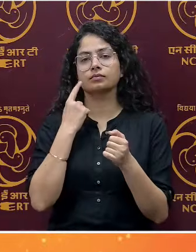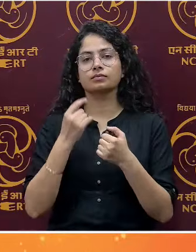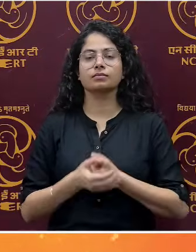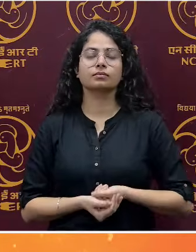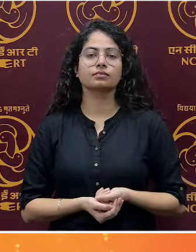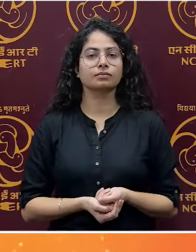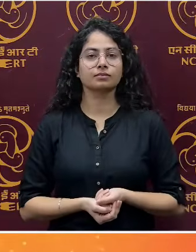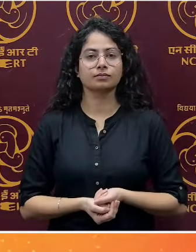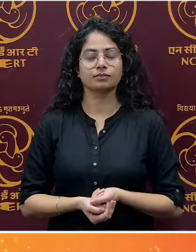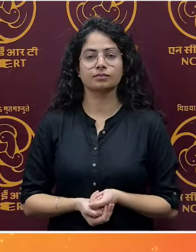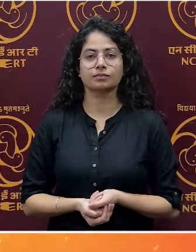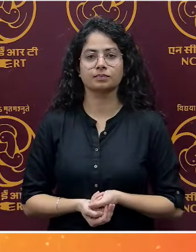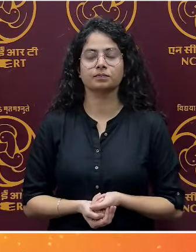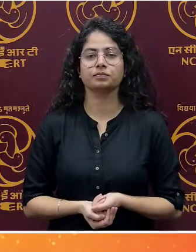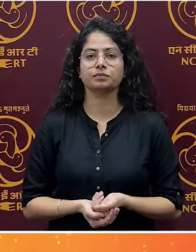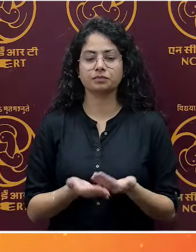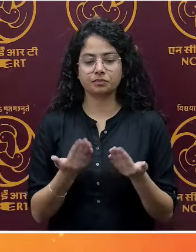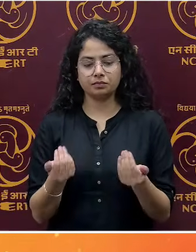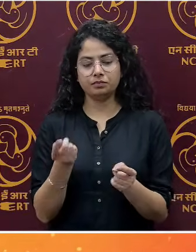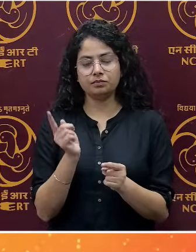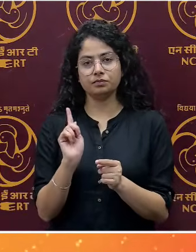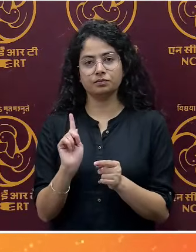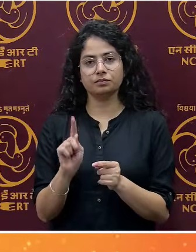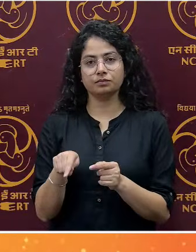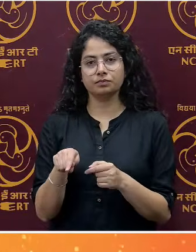So okay, let me click here.